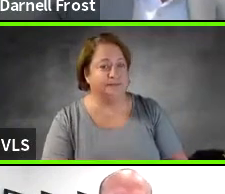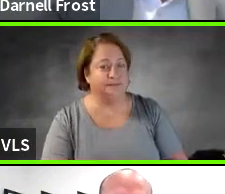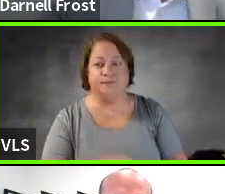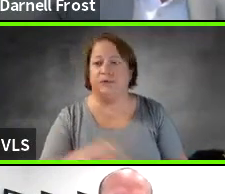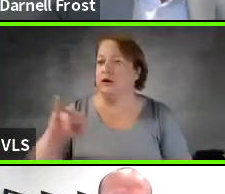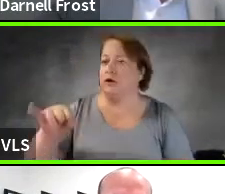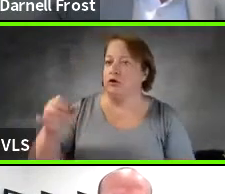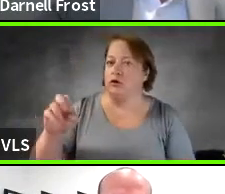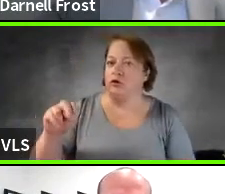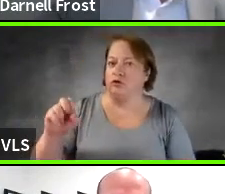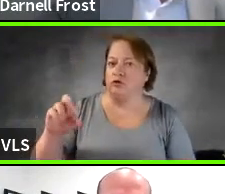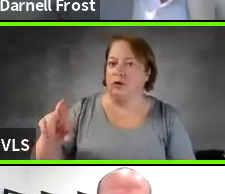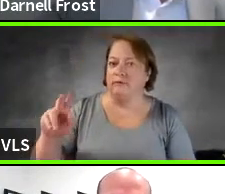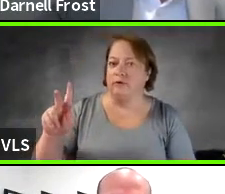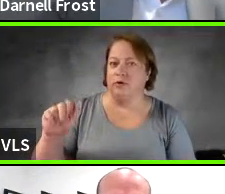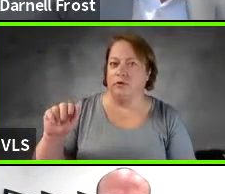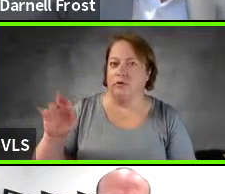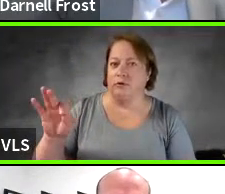Jennifer Kosman.